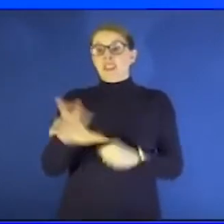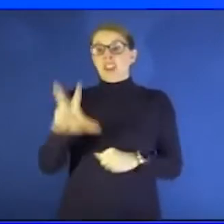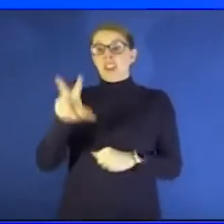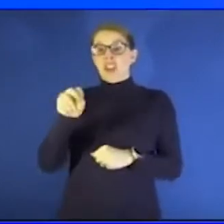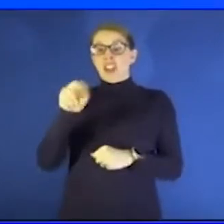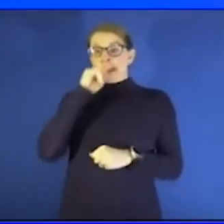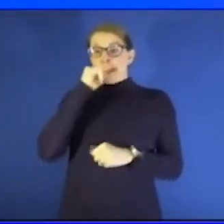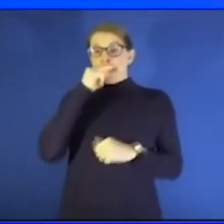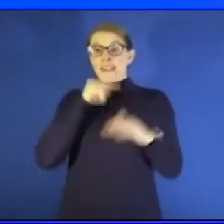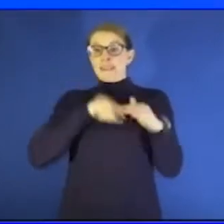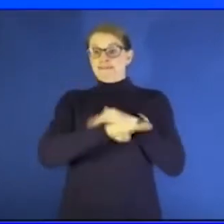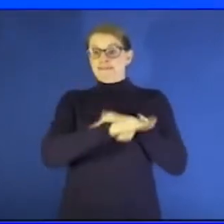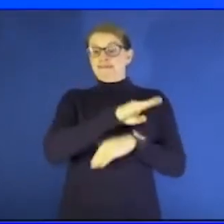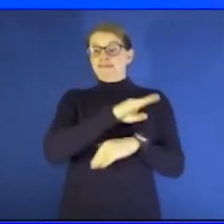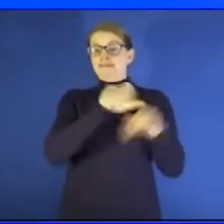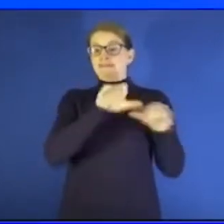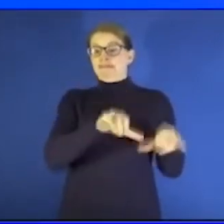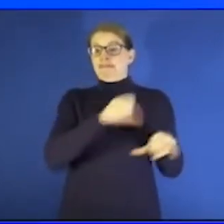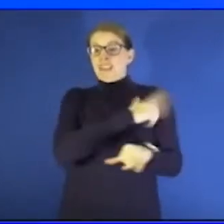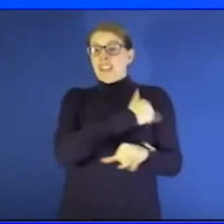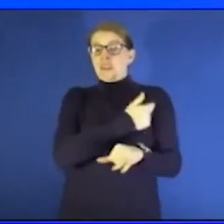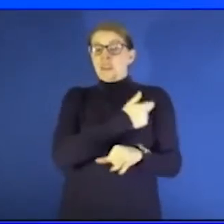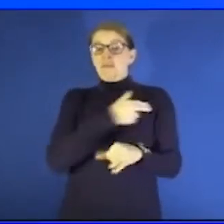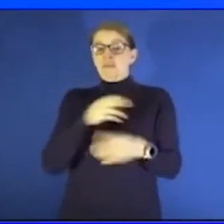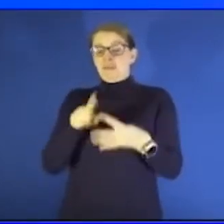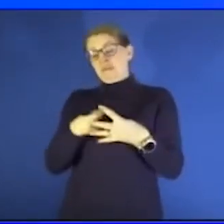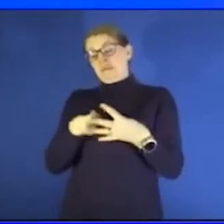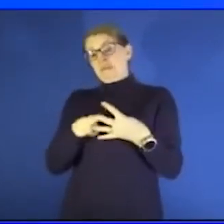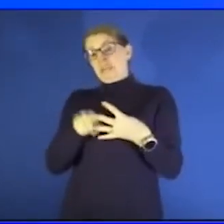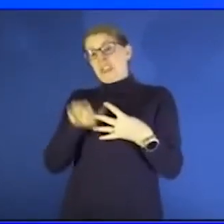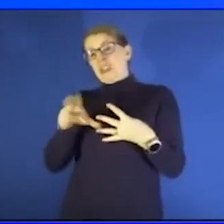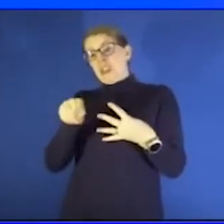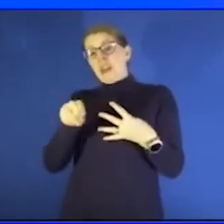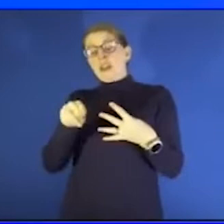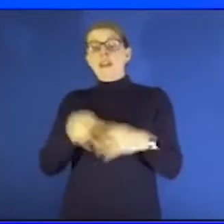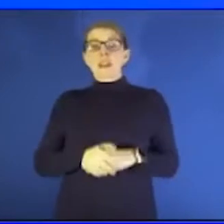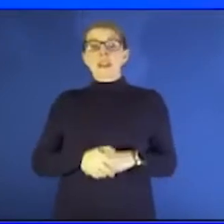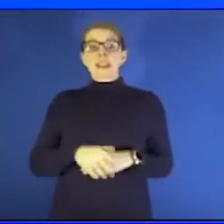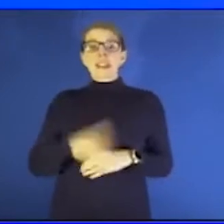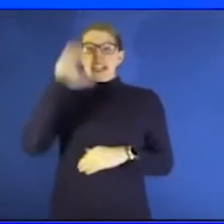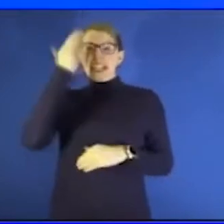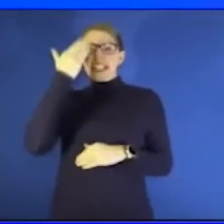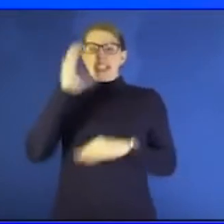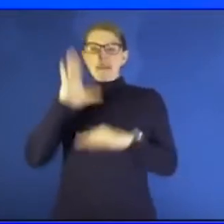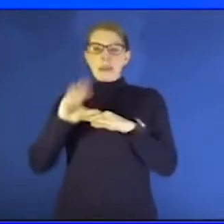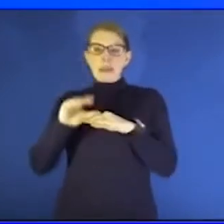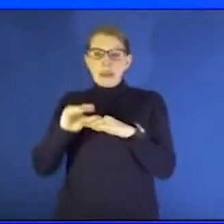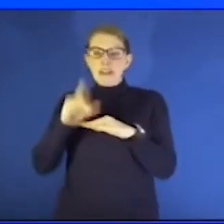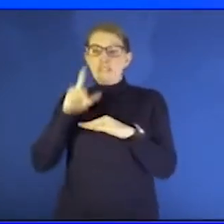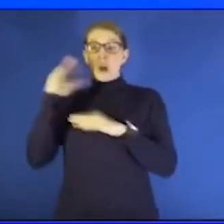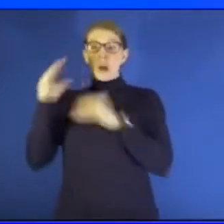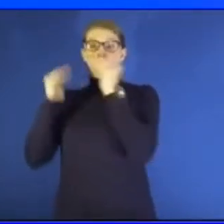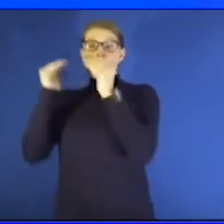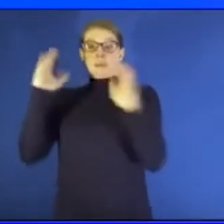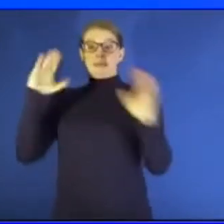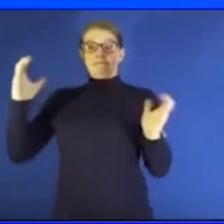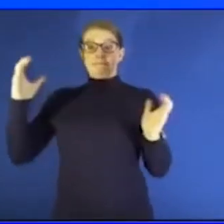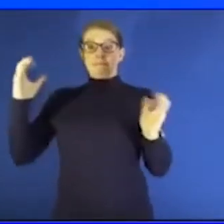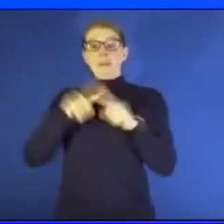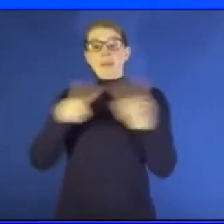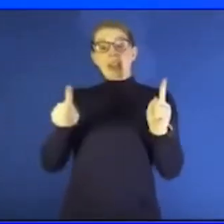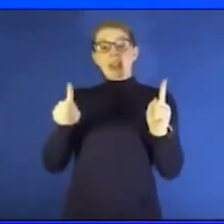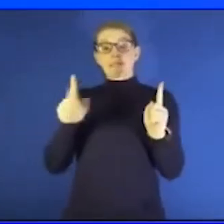the beginning of January, which comparatively sounds low to the adult hospitals. But what I will tell you is that when